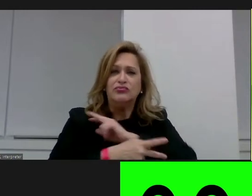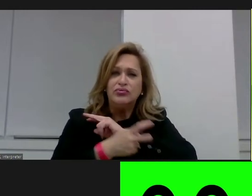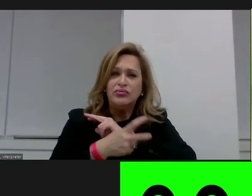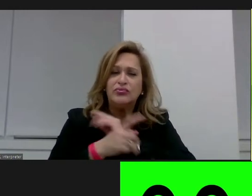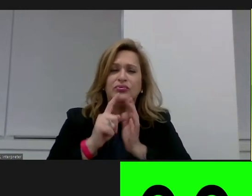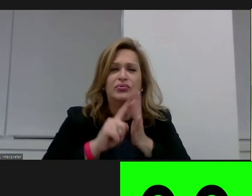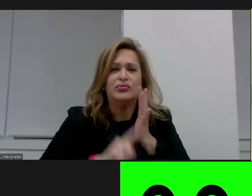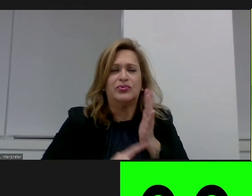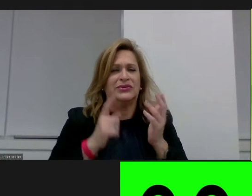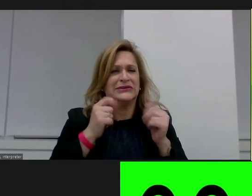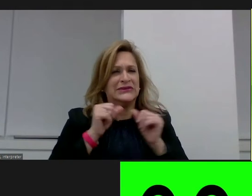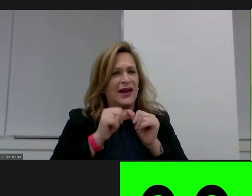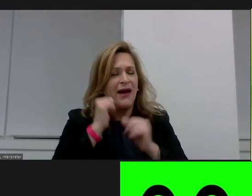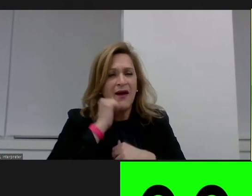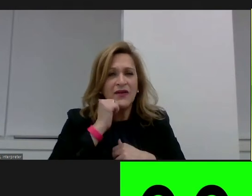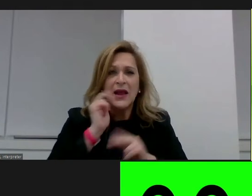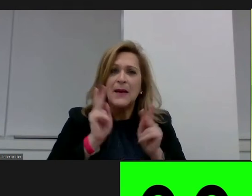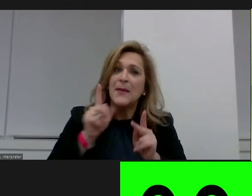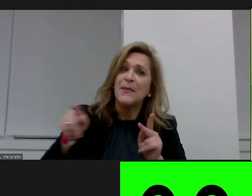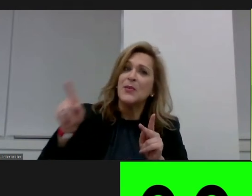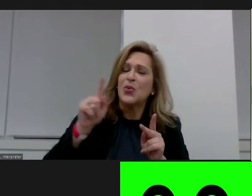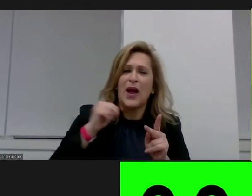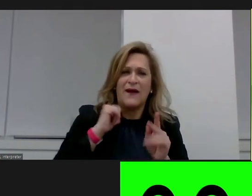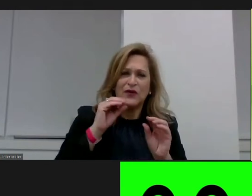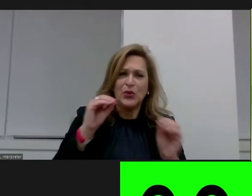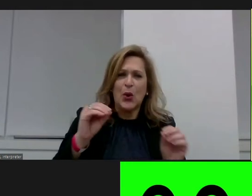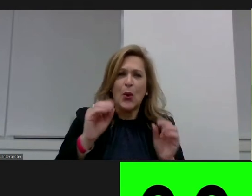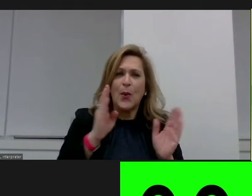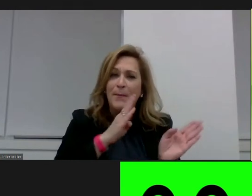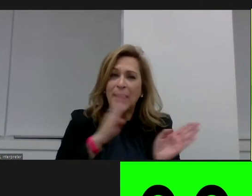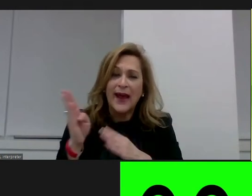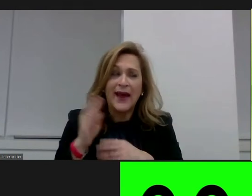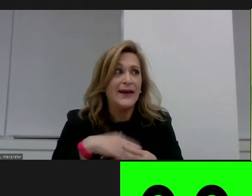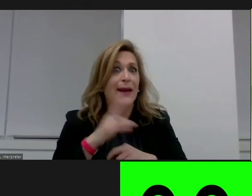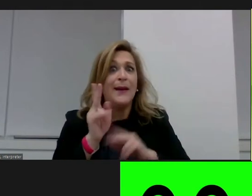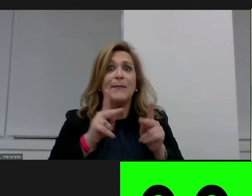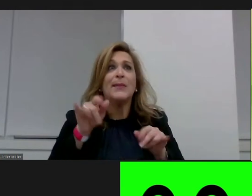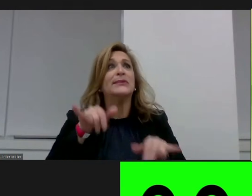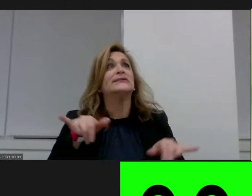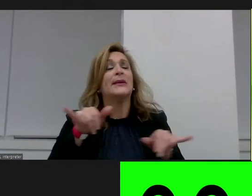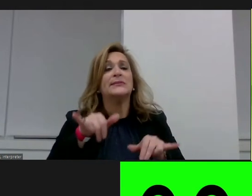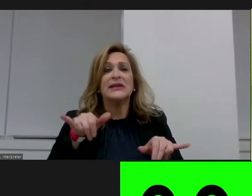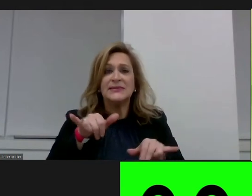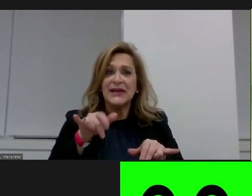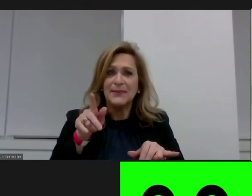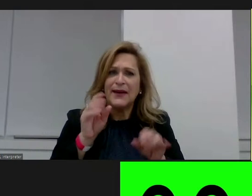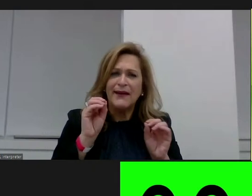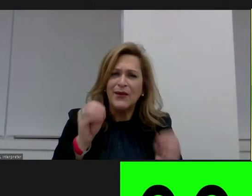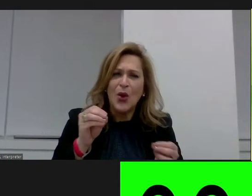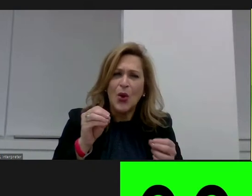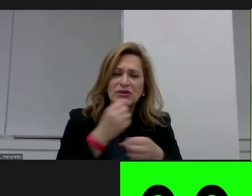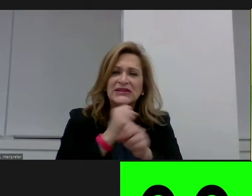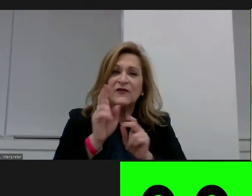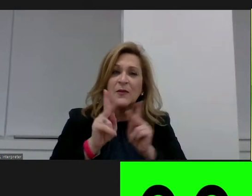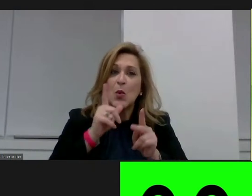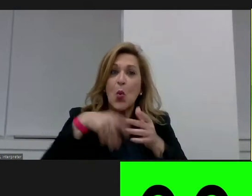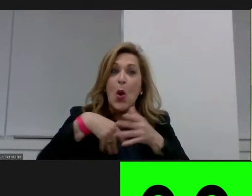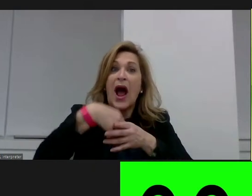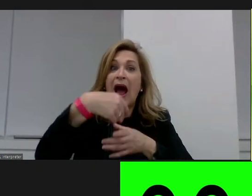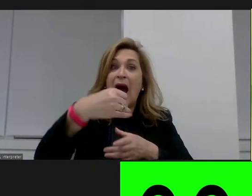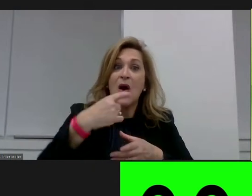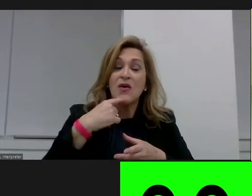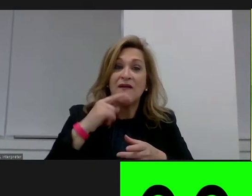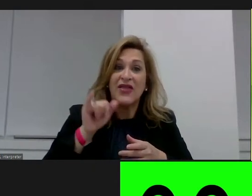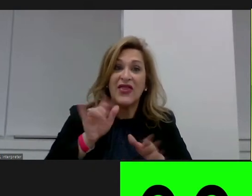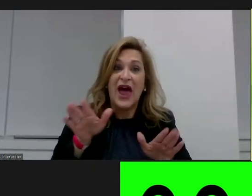a plan. The agents are sitting ducks. No plans to secure their safety when they are outside the booths, none. The homeless, the criminals,